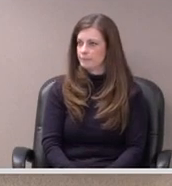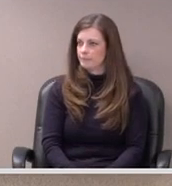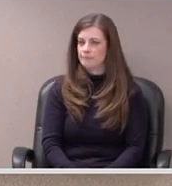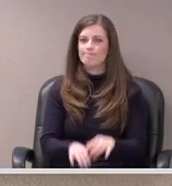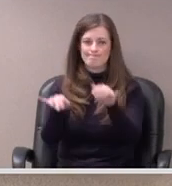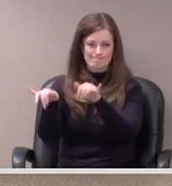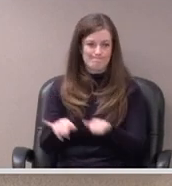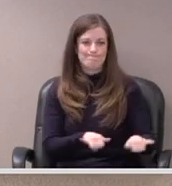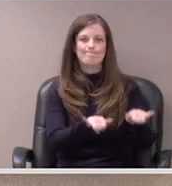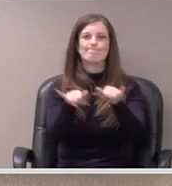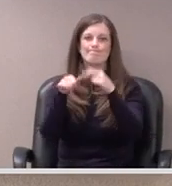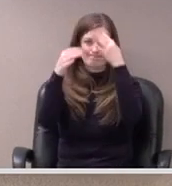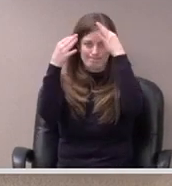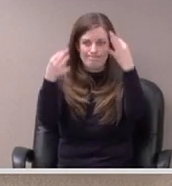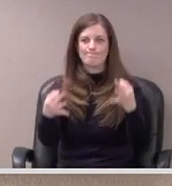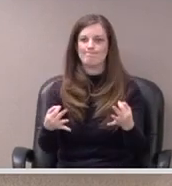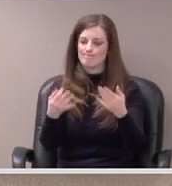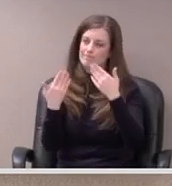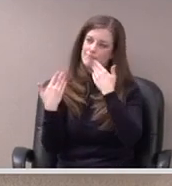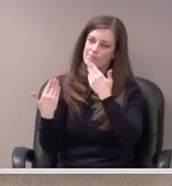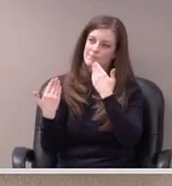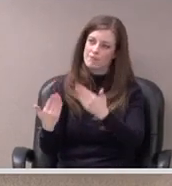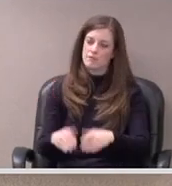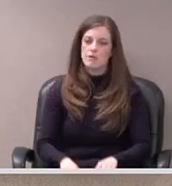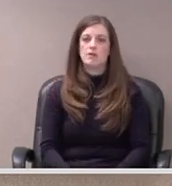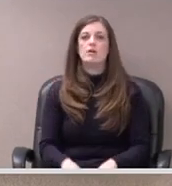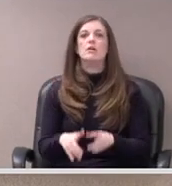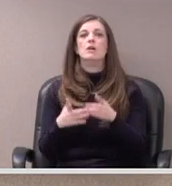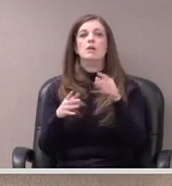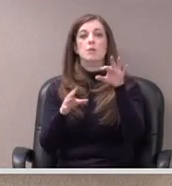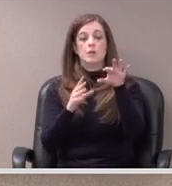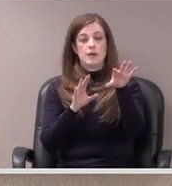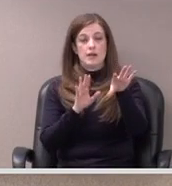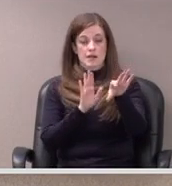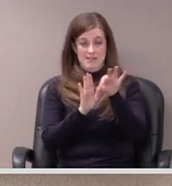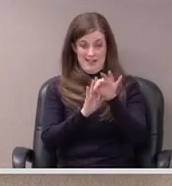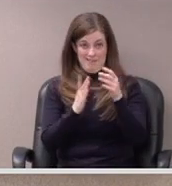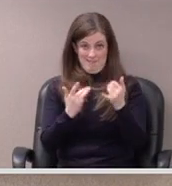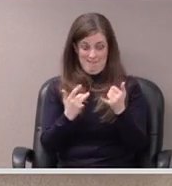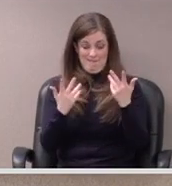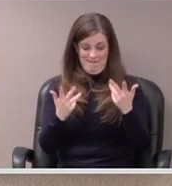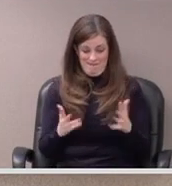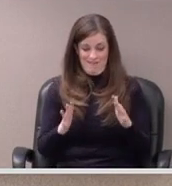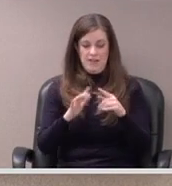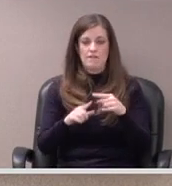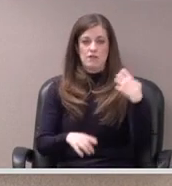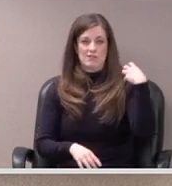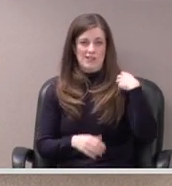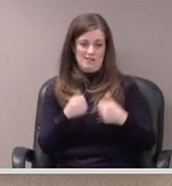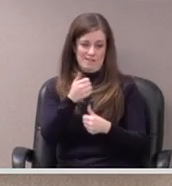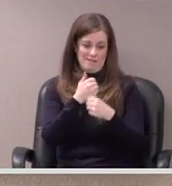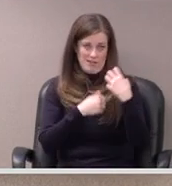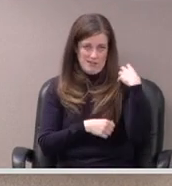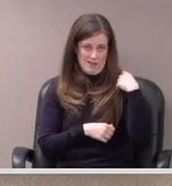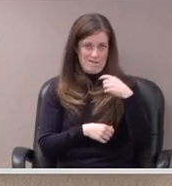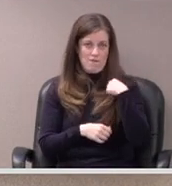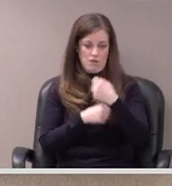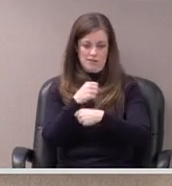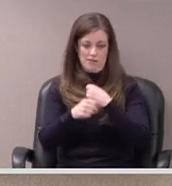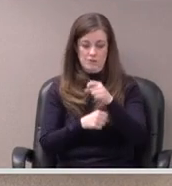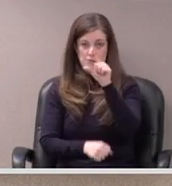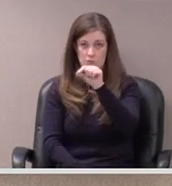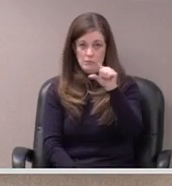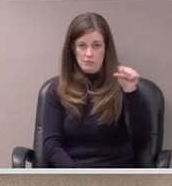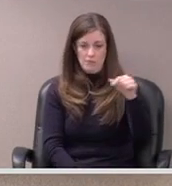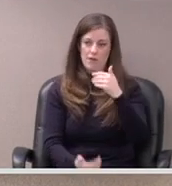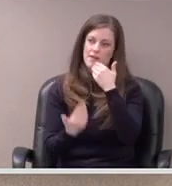It's unanimous. Thank you very much. We have selected our chair and vice chair for year 2020. Thank you